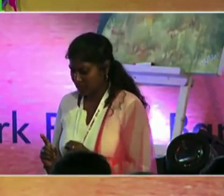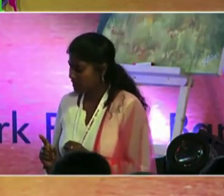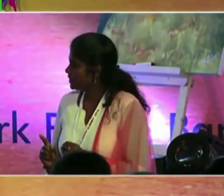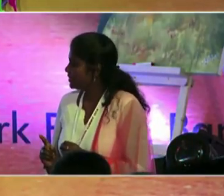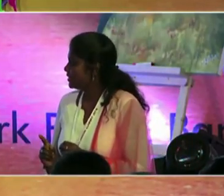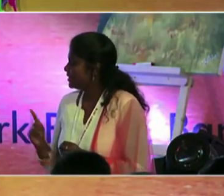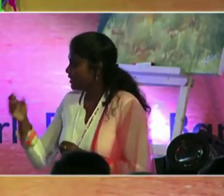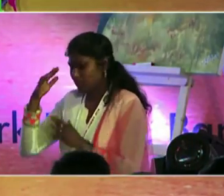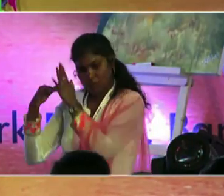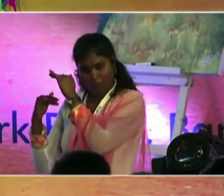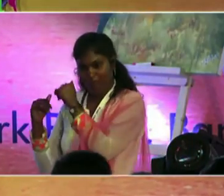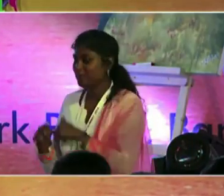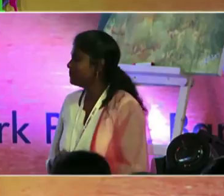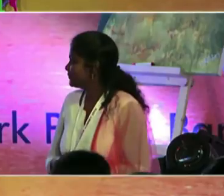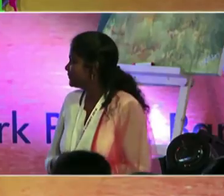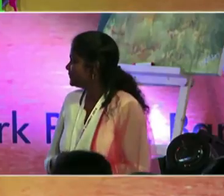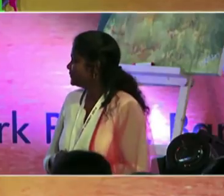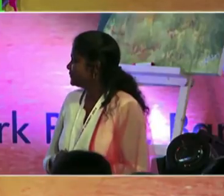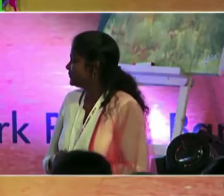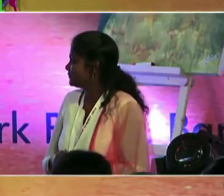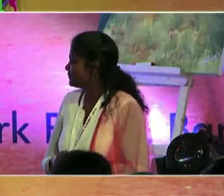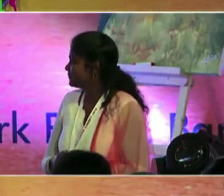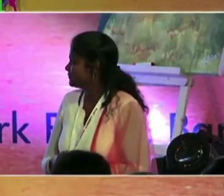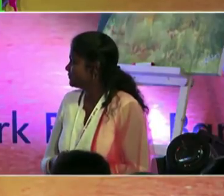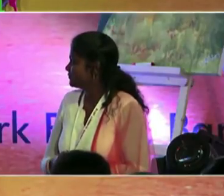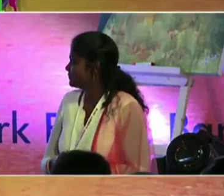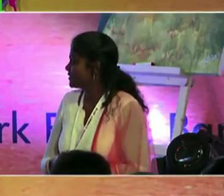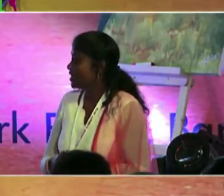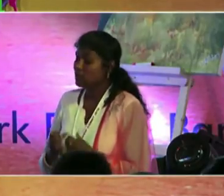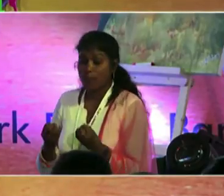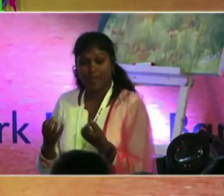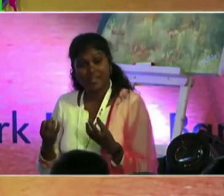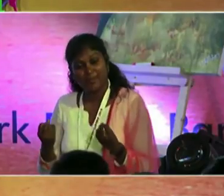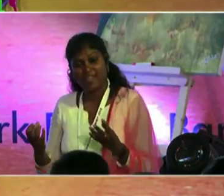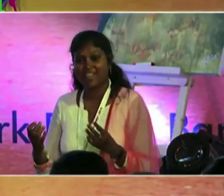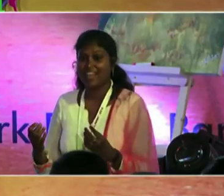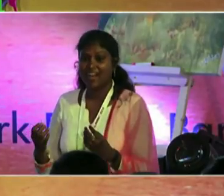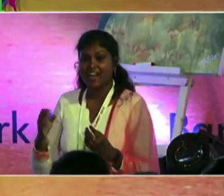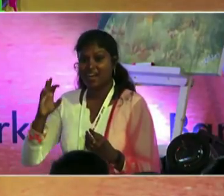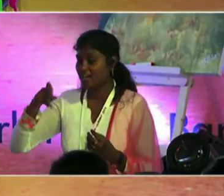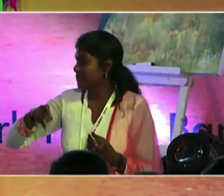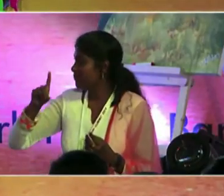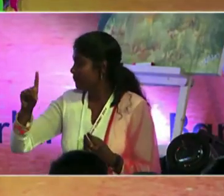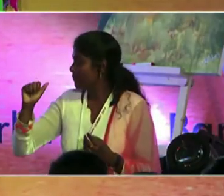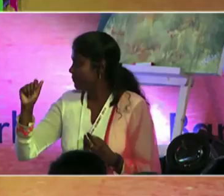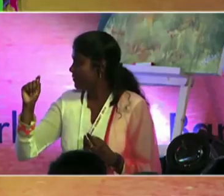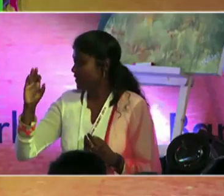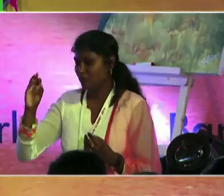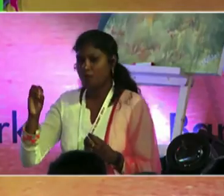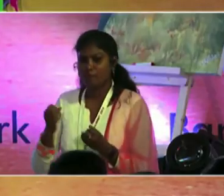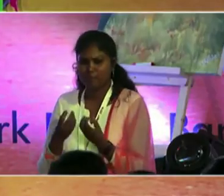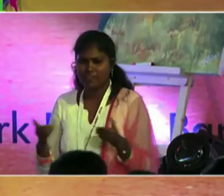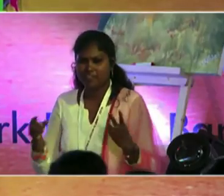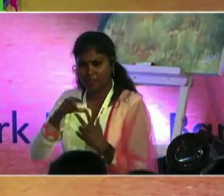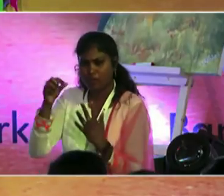I hope that there are more platforms like these like the IIS, which